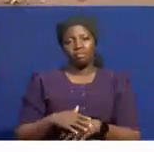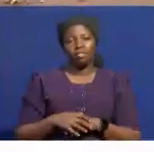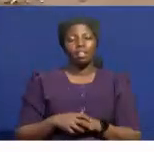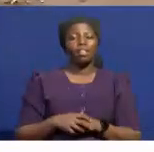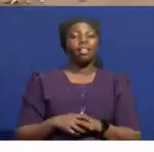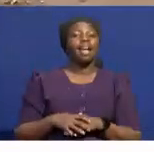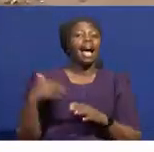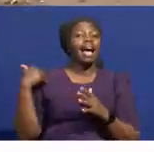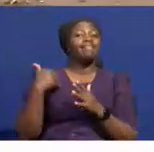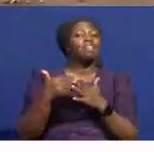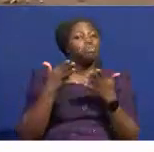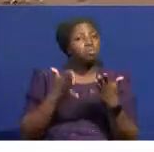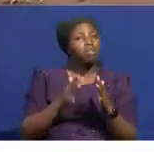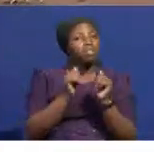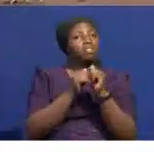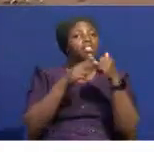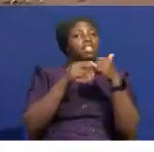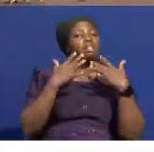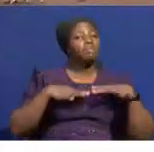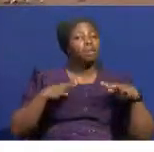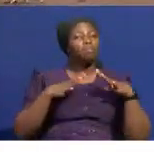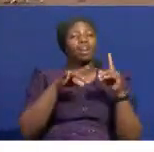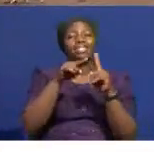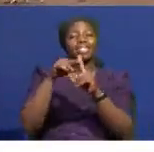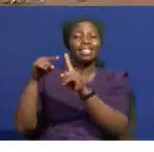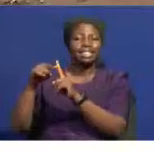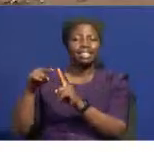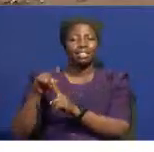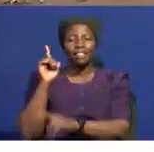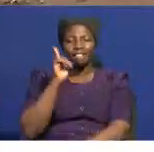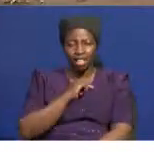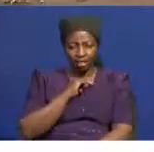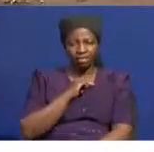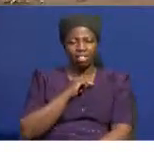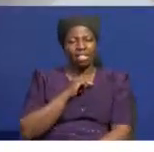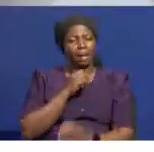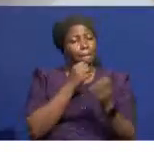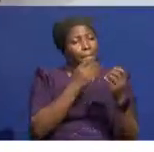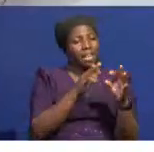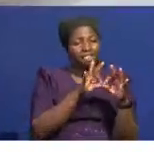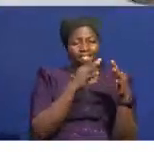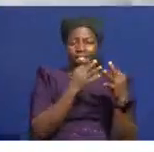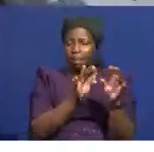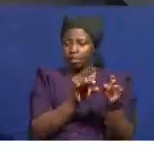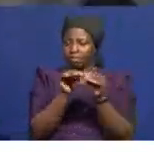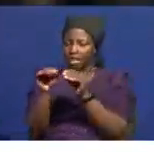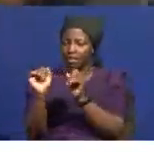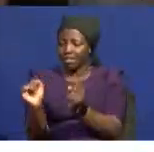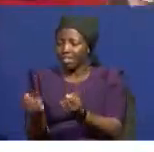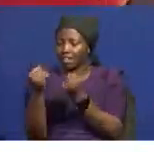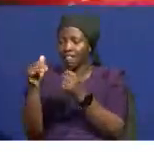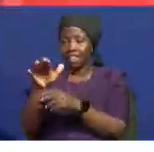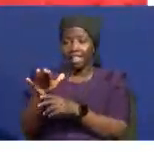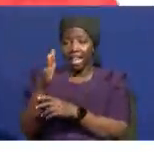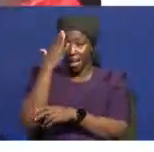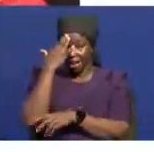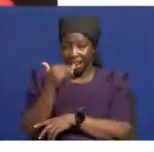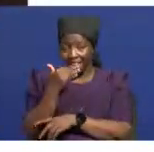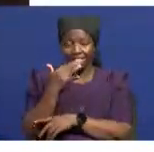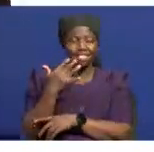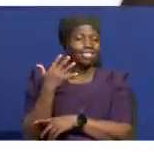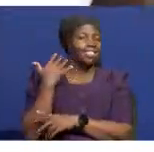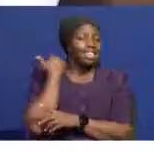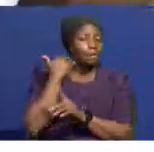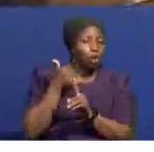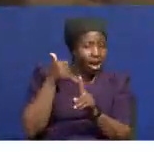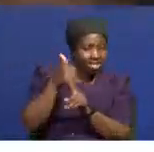So far, at least 17 people have been killed, and tens of families have moved to safer areas due to banditry attacks